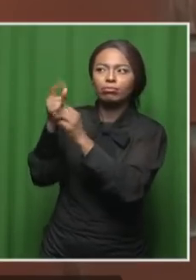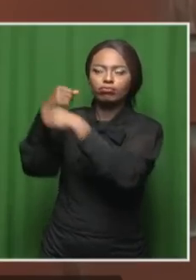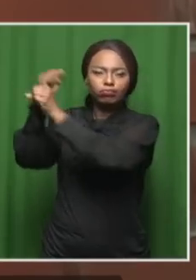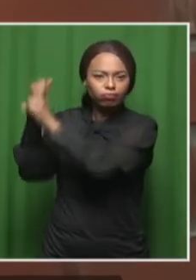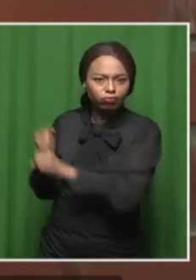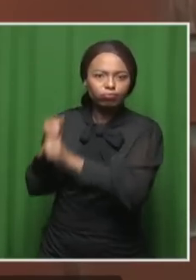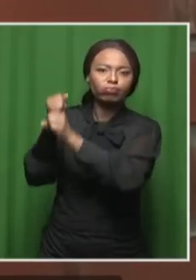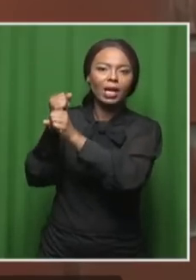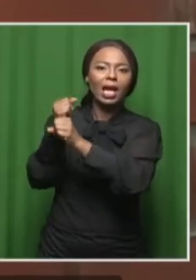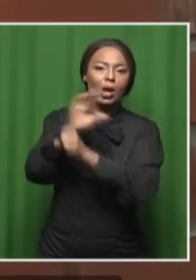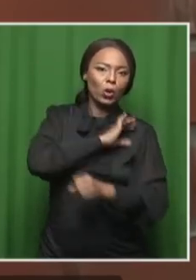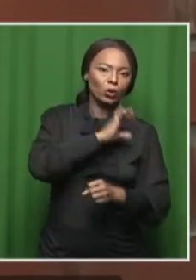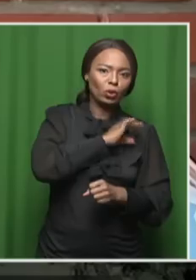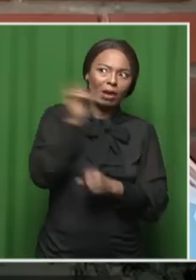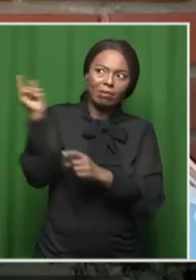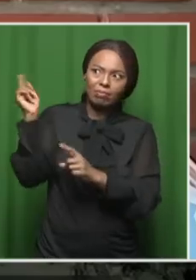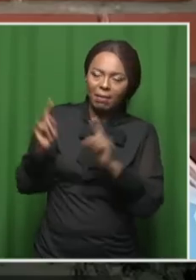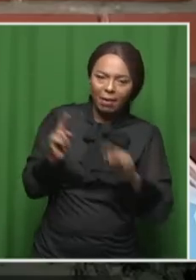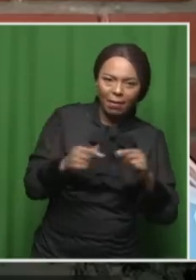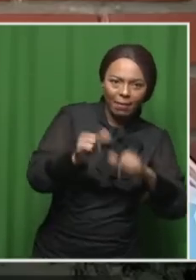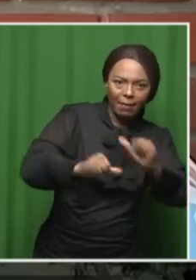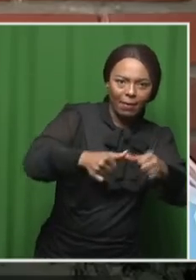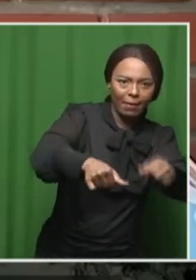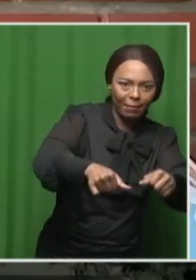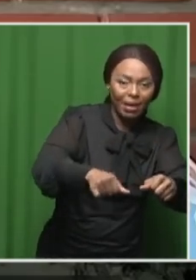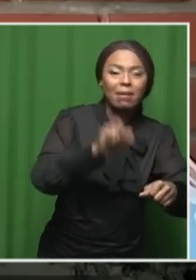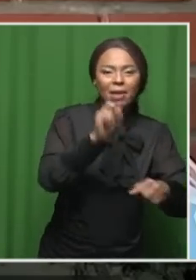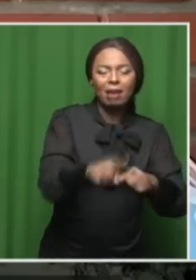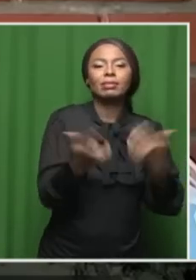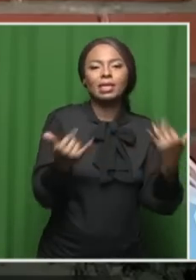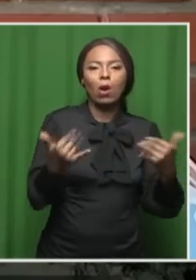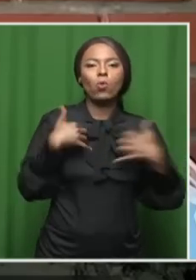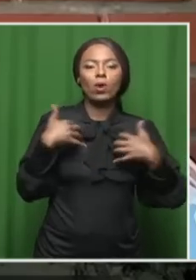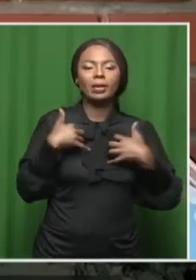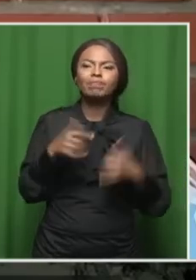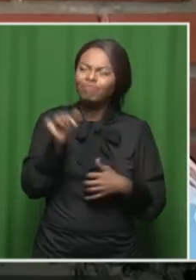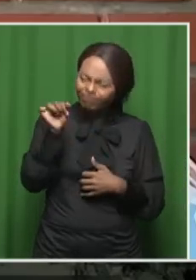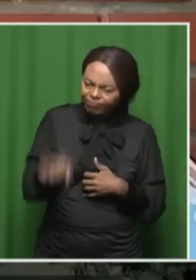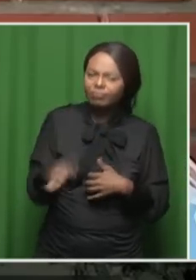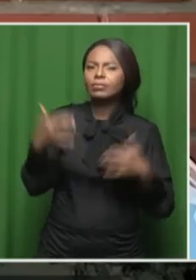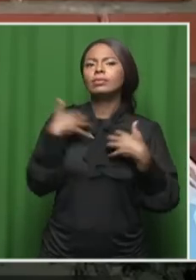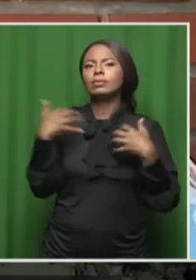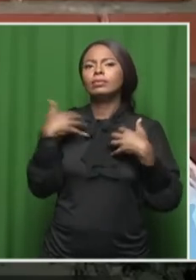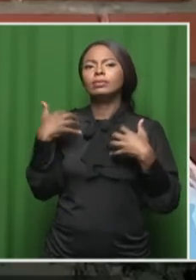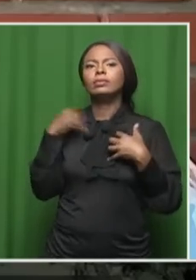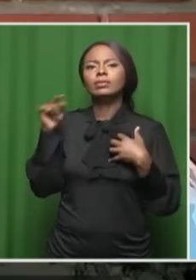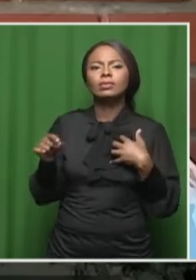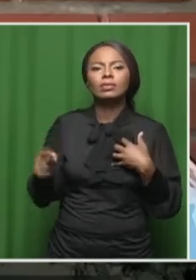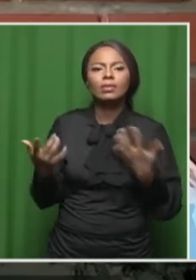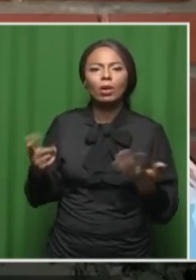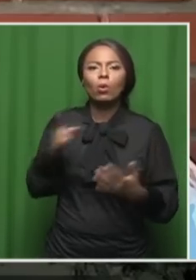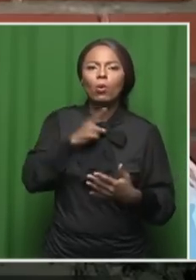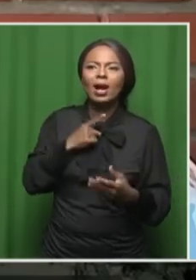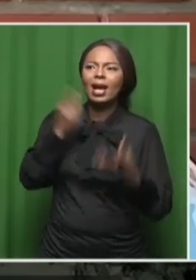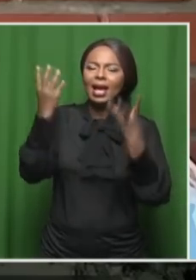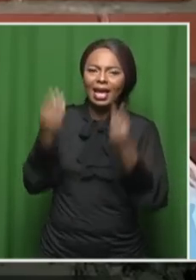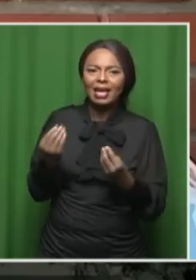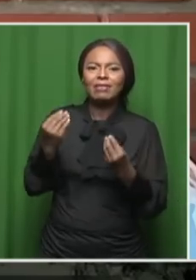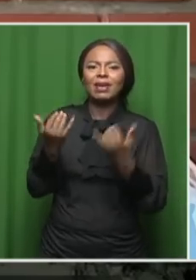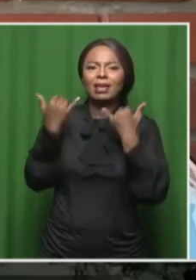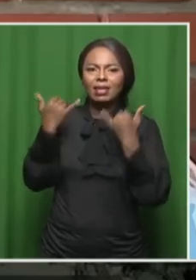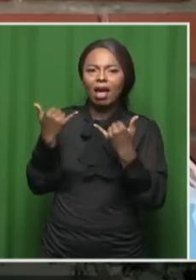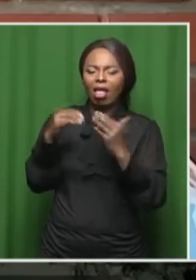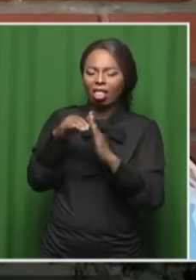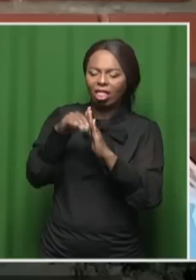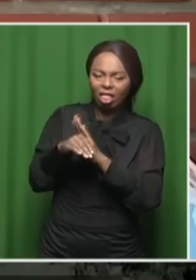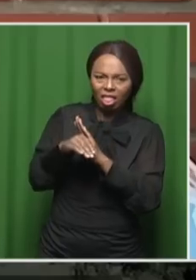those products. And this is very worrying. I mean, that in itself is an alarming statement to make, that there's been a lapse in